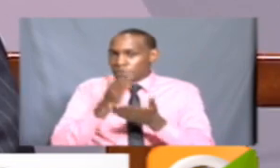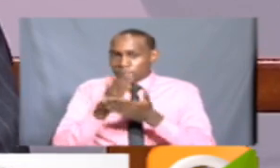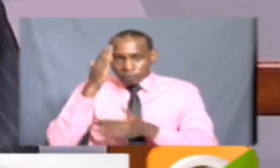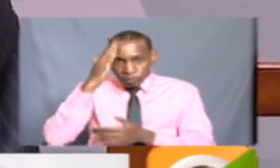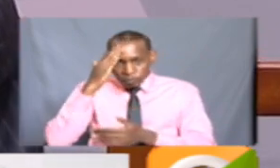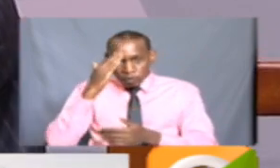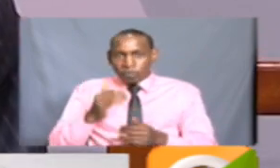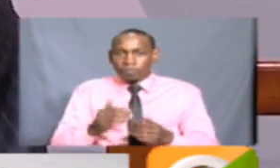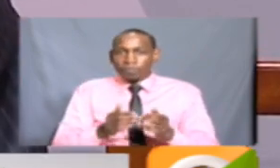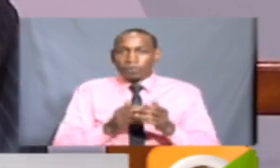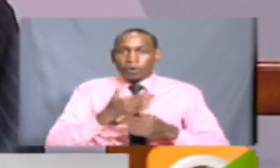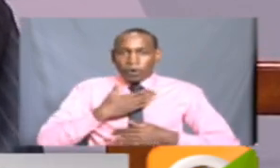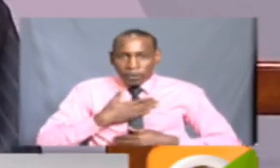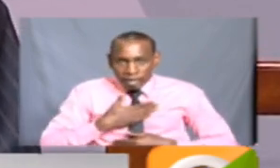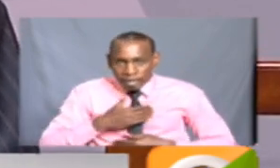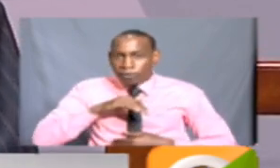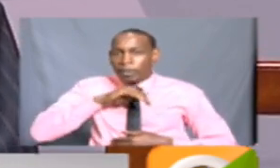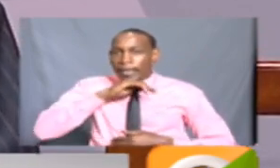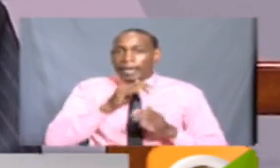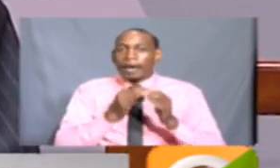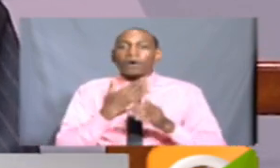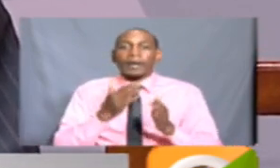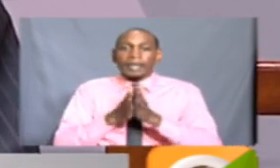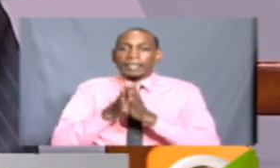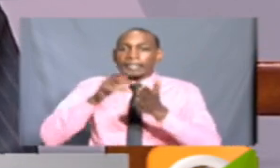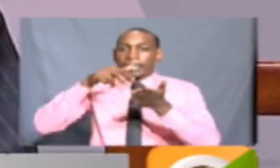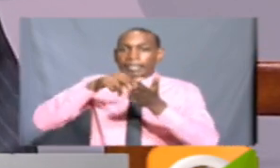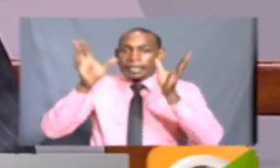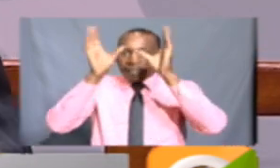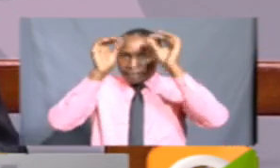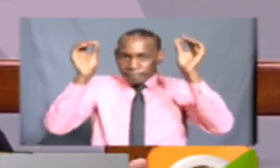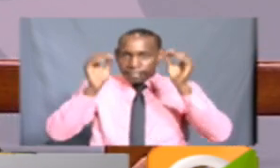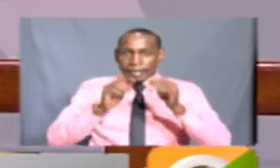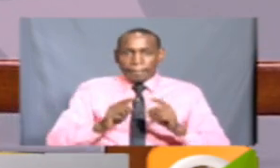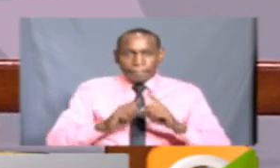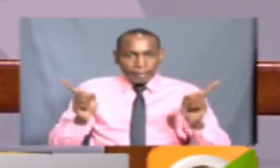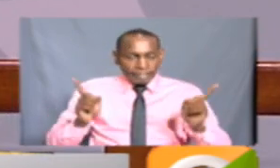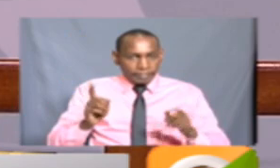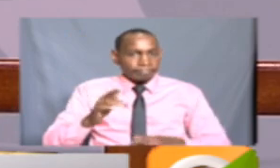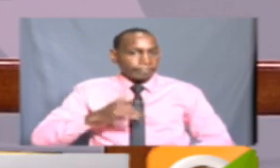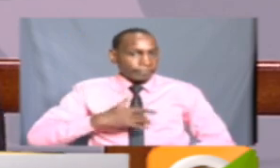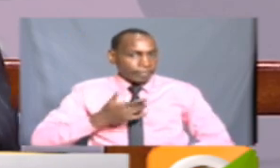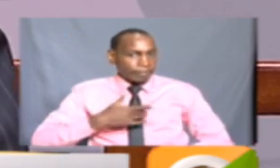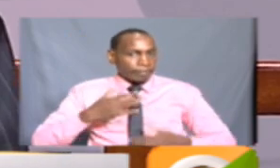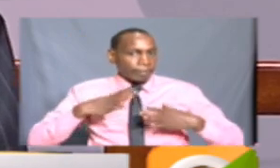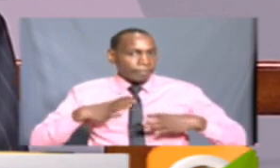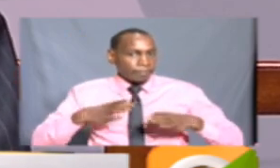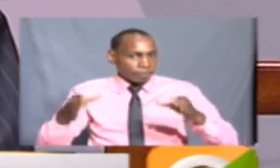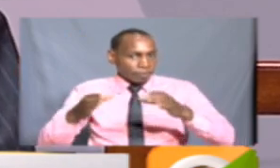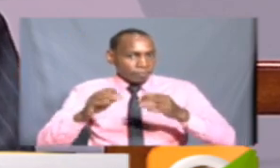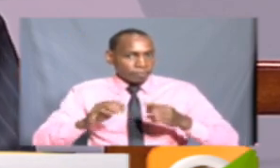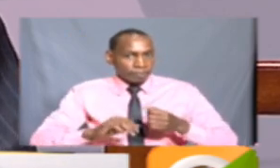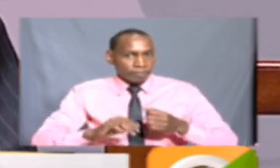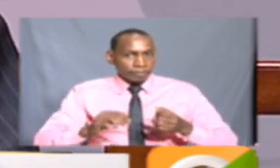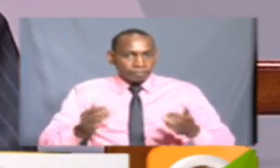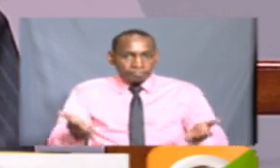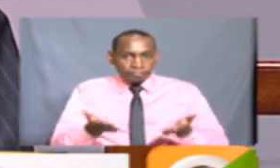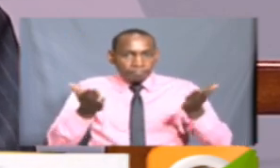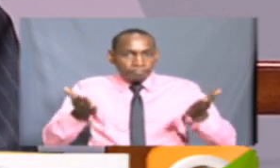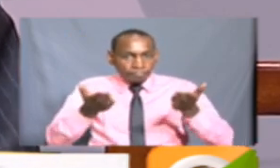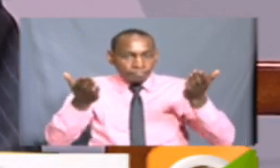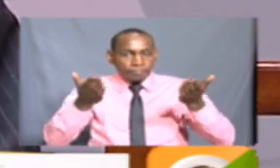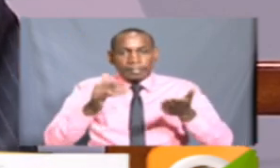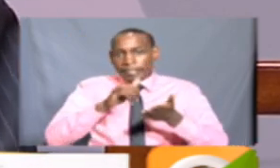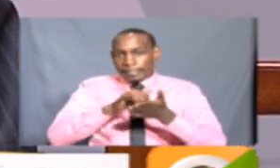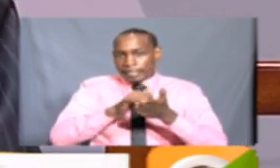to contest again. Mm-hmm. But there is a sense in which those in his corner are urging him on. And there is a sense